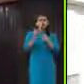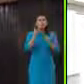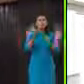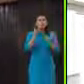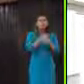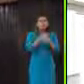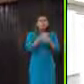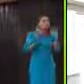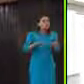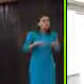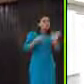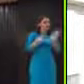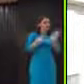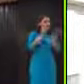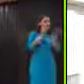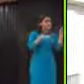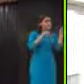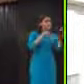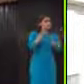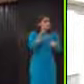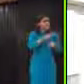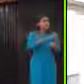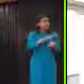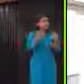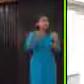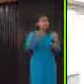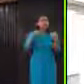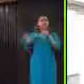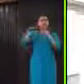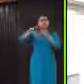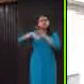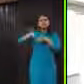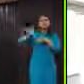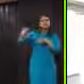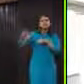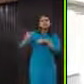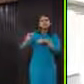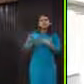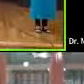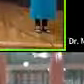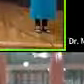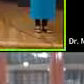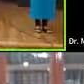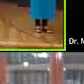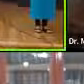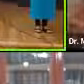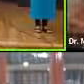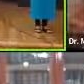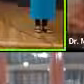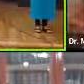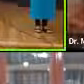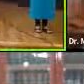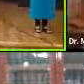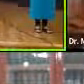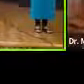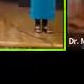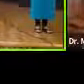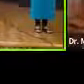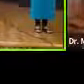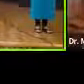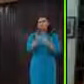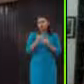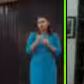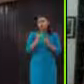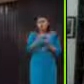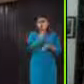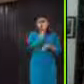were intended for the benefit of the people of the state. So I'll take that to you, Mridu. Mr. Habibullah is making a